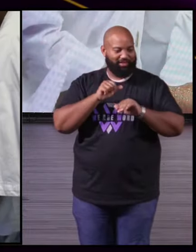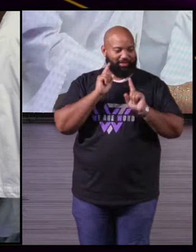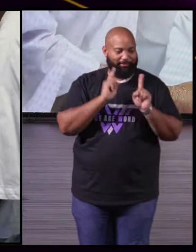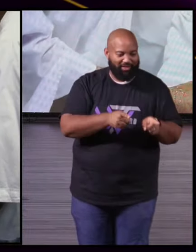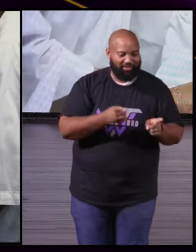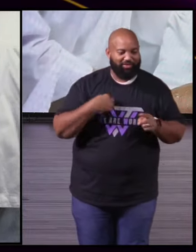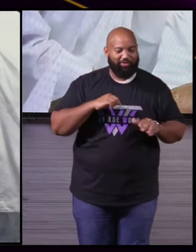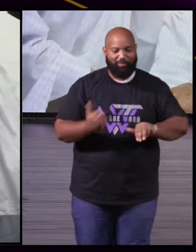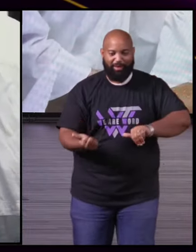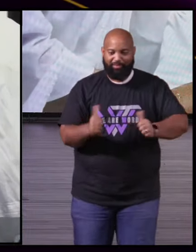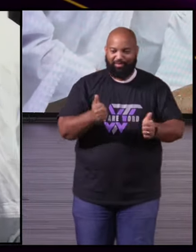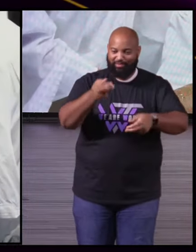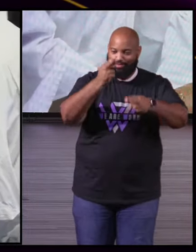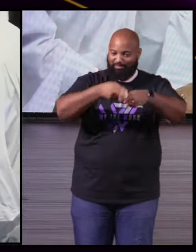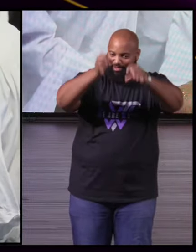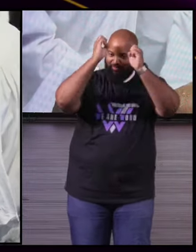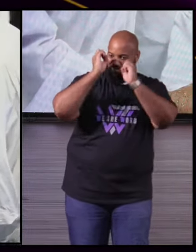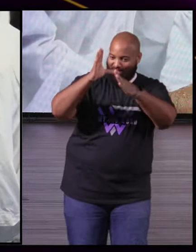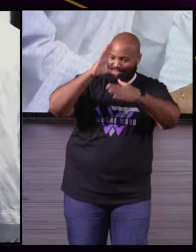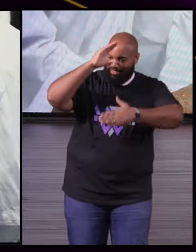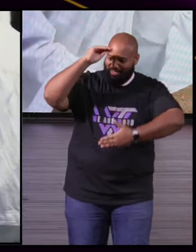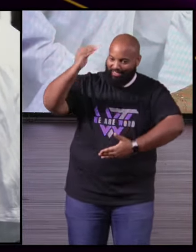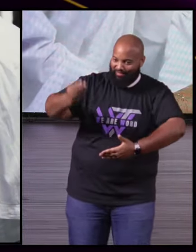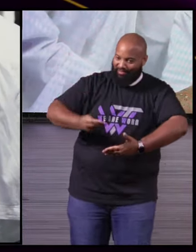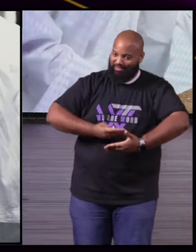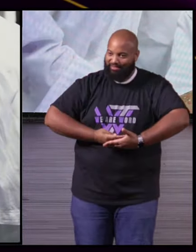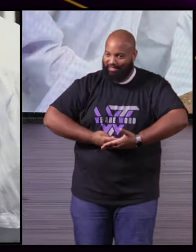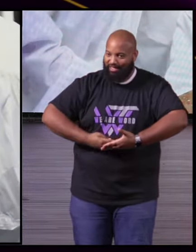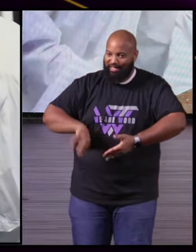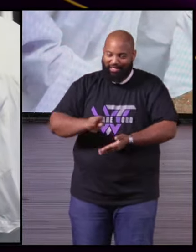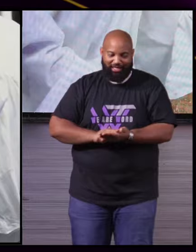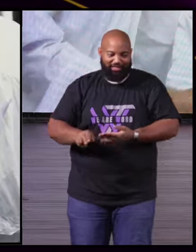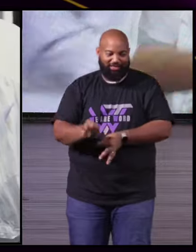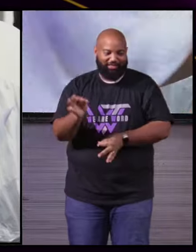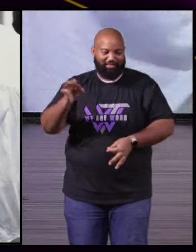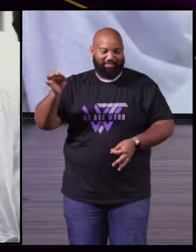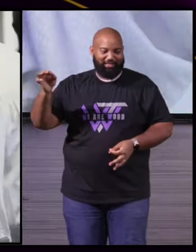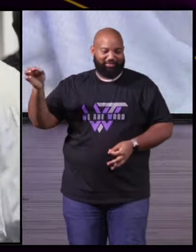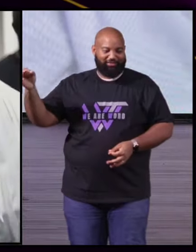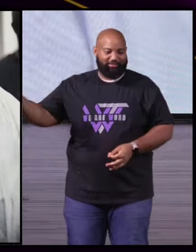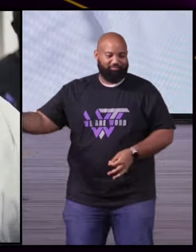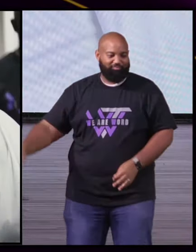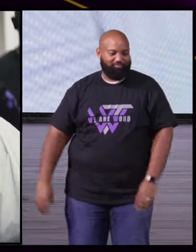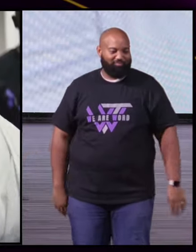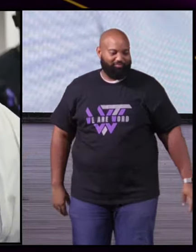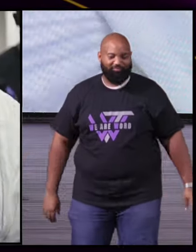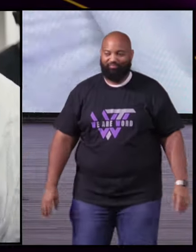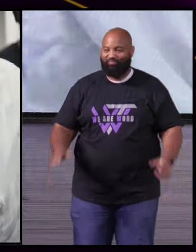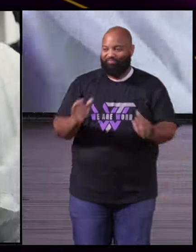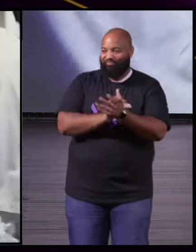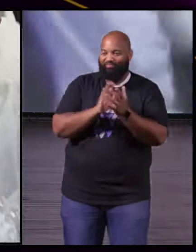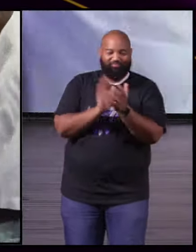Commission, we now baptize you in the name of the Father and of the Son and of the Holy Spirit.